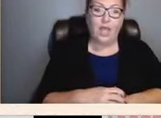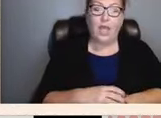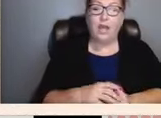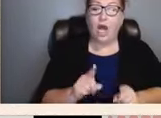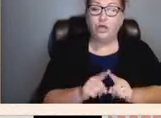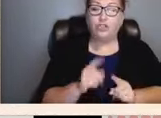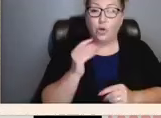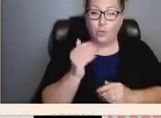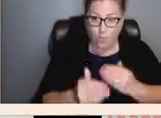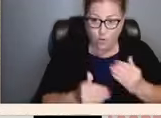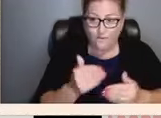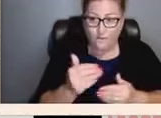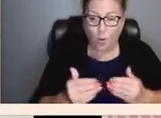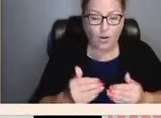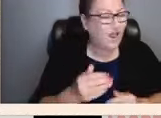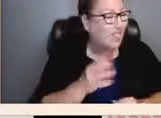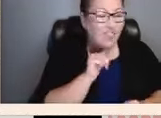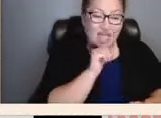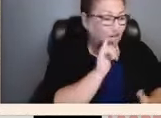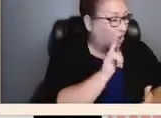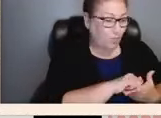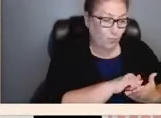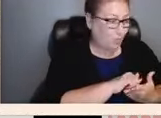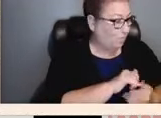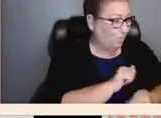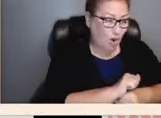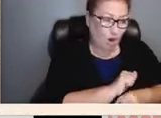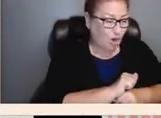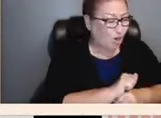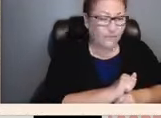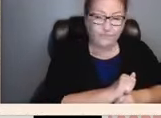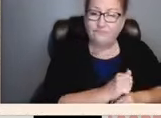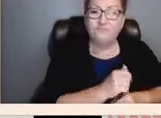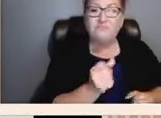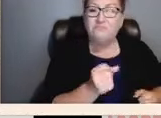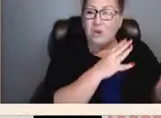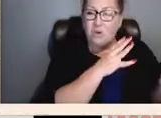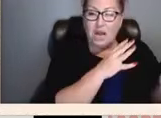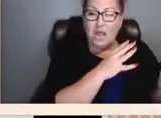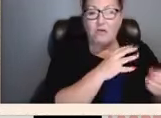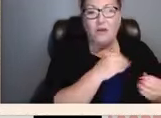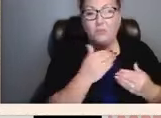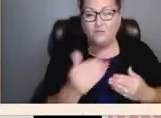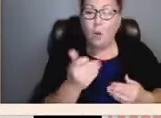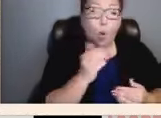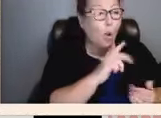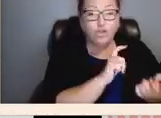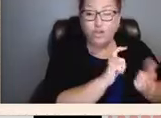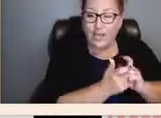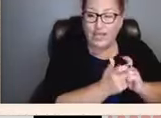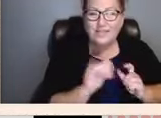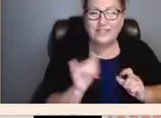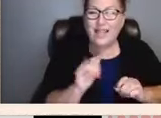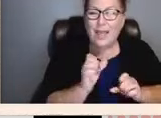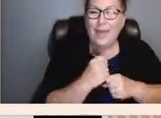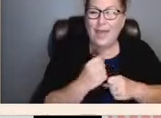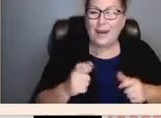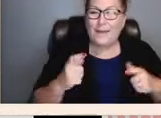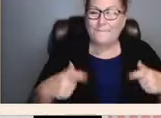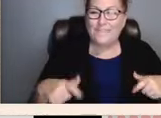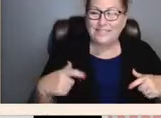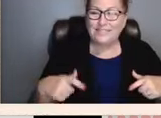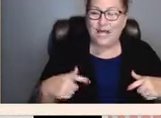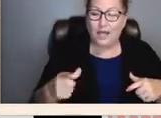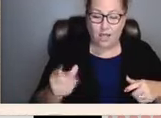this didn't work. Well, let's throw it out and move forward. Or, hey, let's tweak it. It's like creating a pizza. You know, you get it together, put it in the oven, the dough